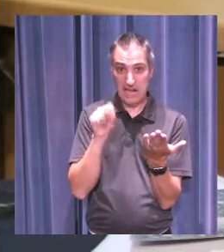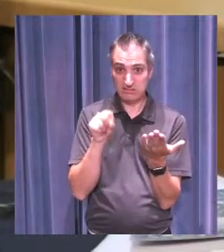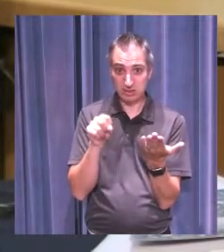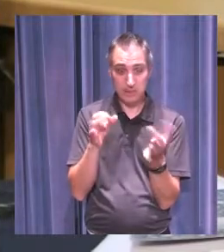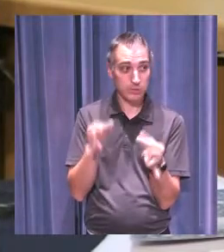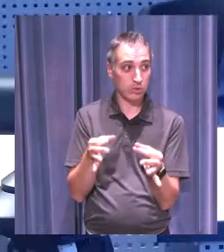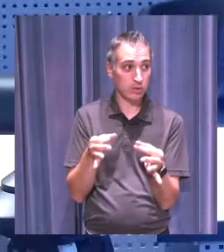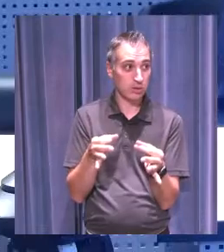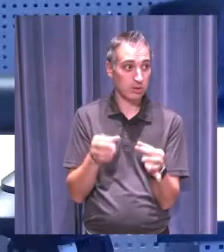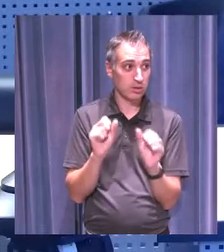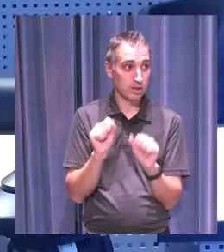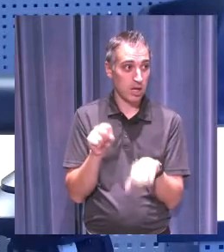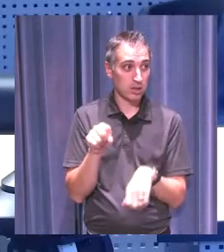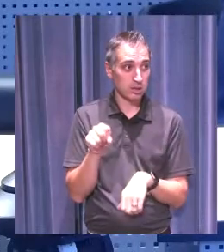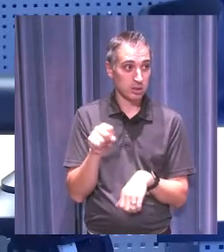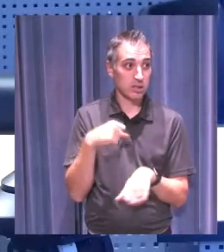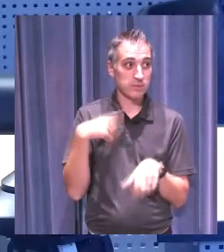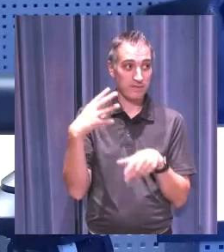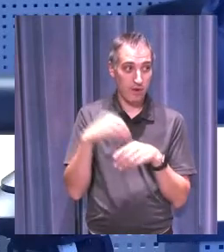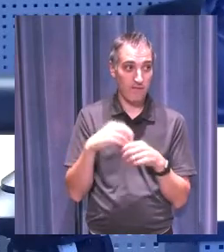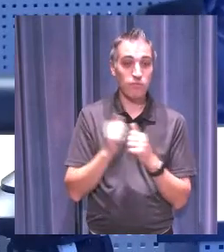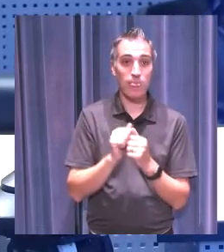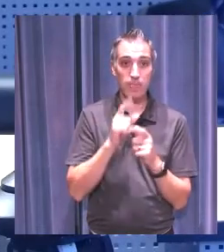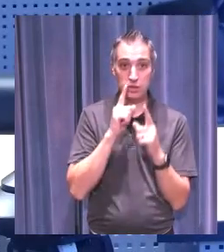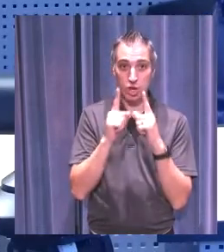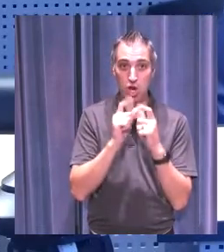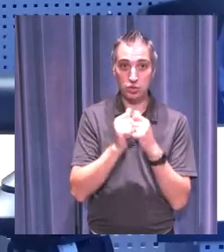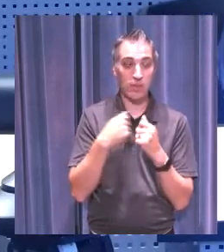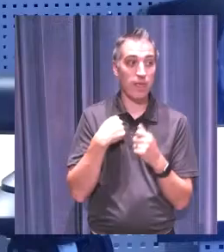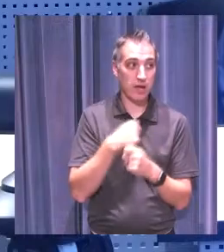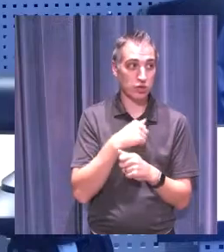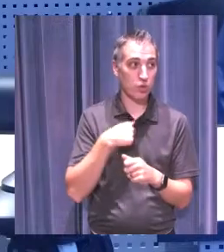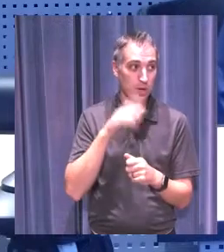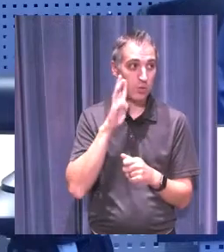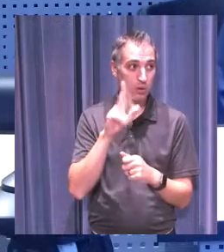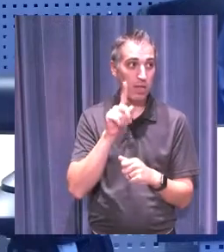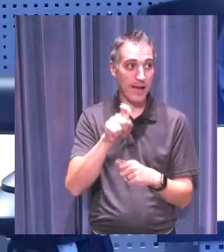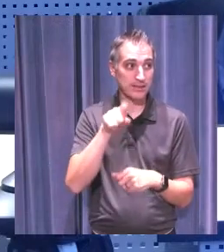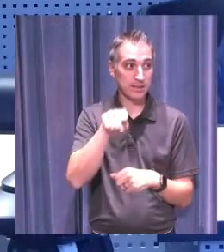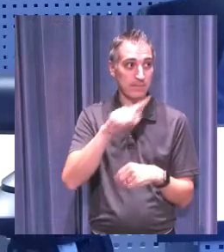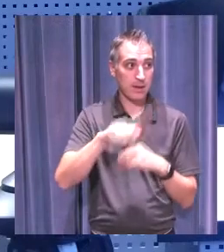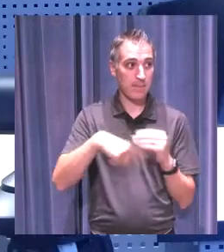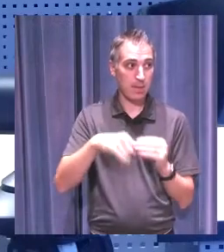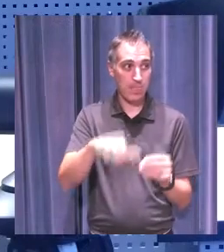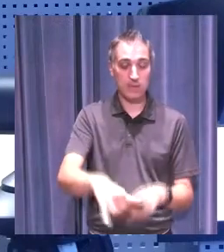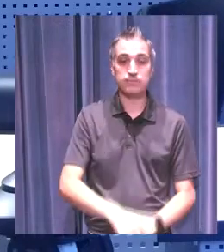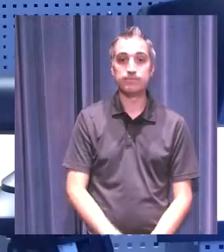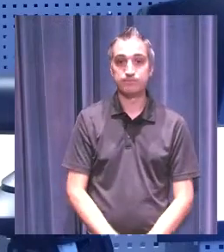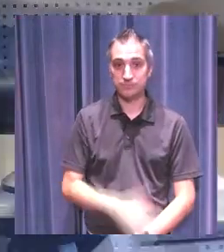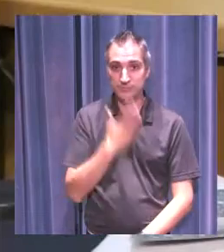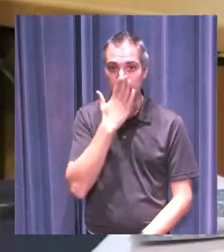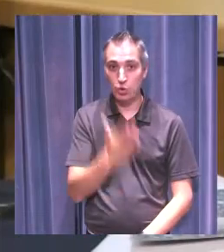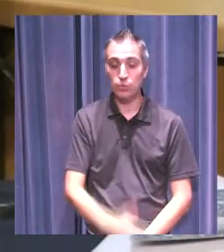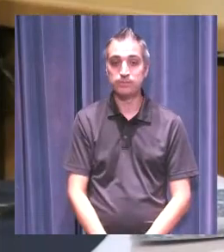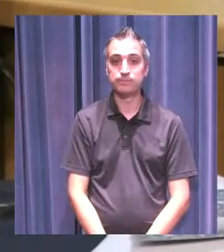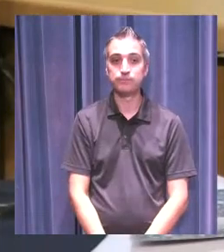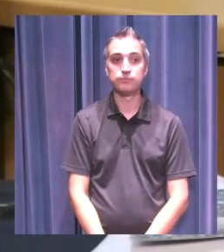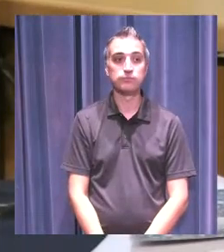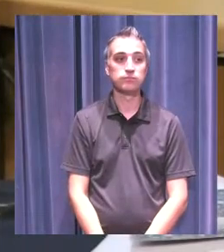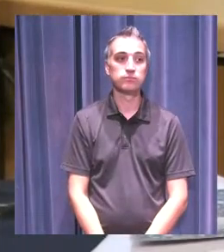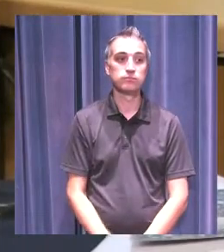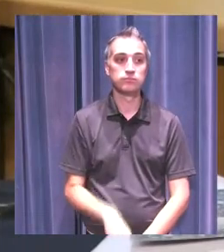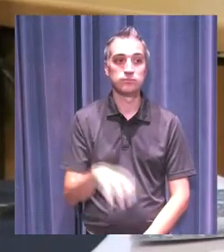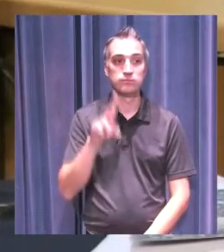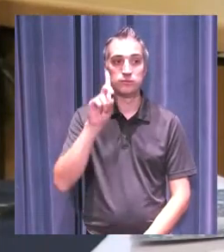Absolutely. Yeah, he's been involved in the talks with us, so we'll ask him about that. Thank you. Absolutely. Mr. Chair. No other